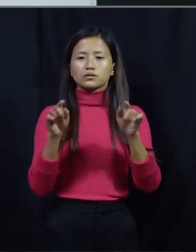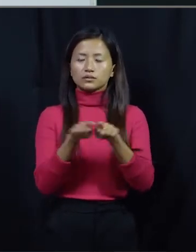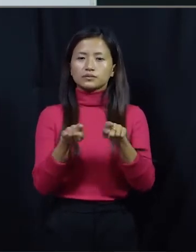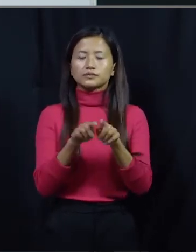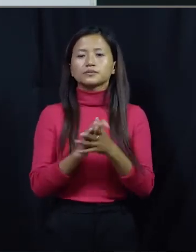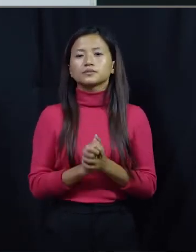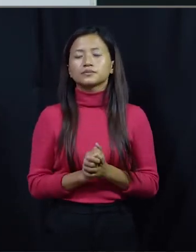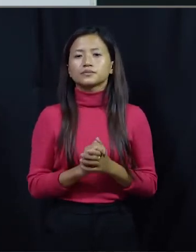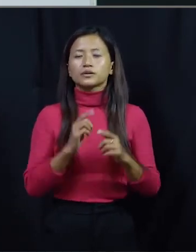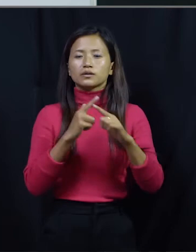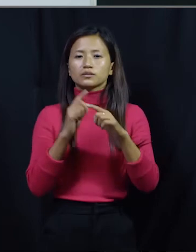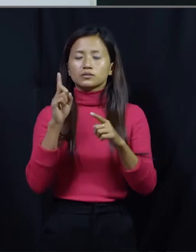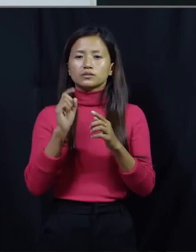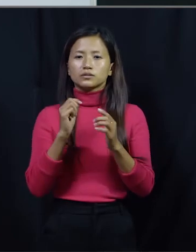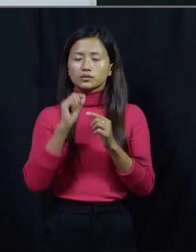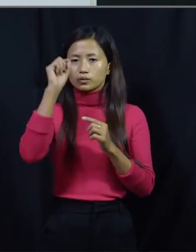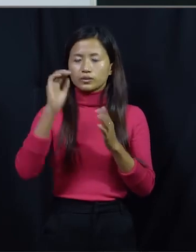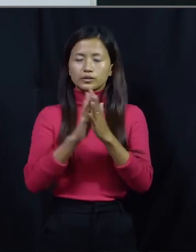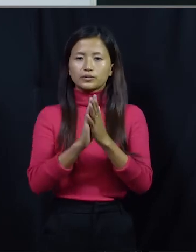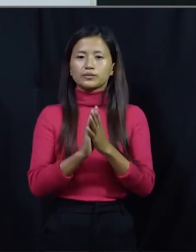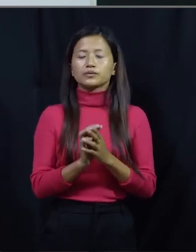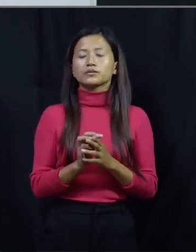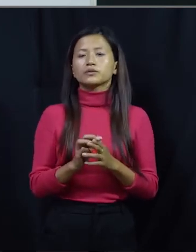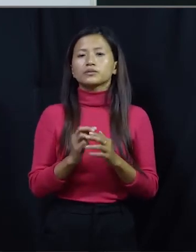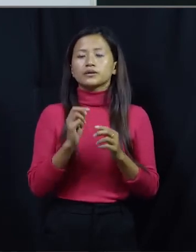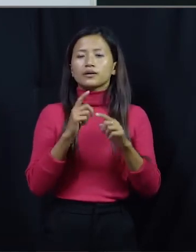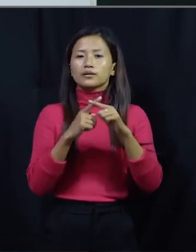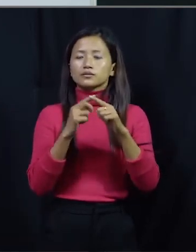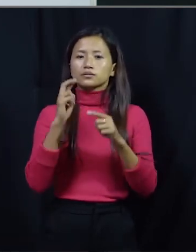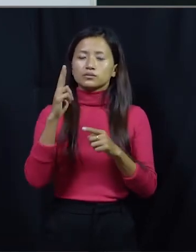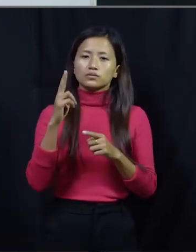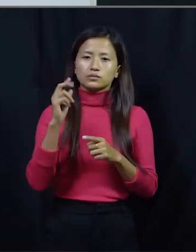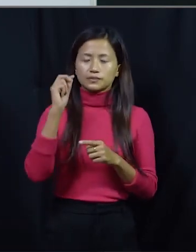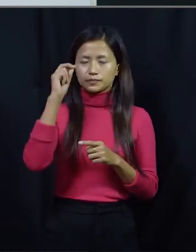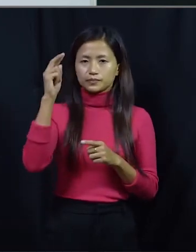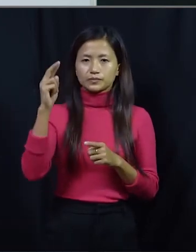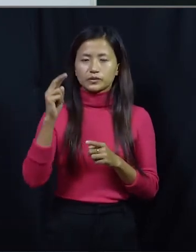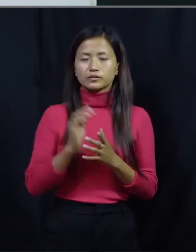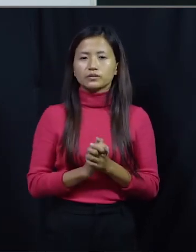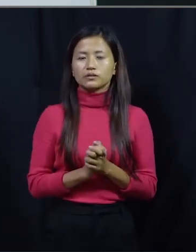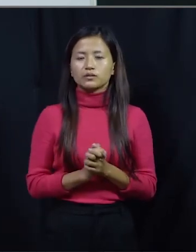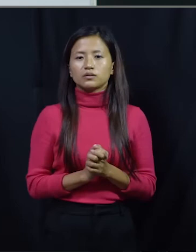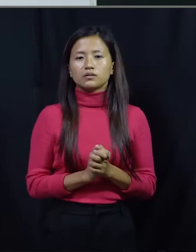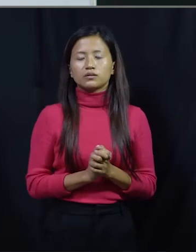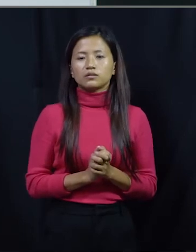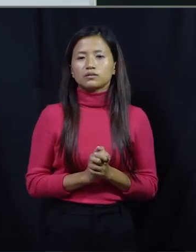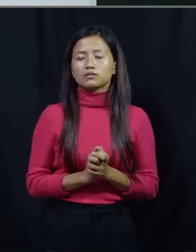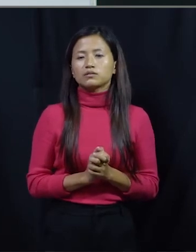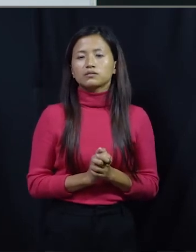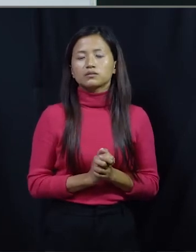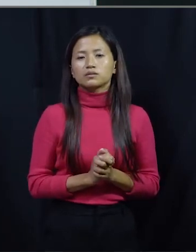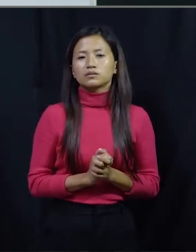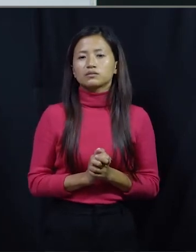case, x1 square will be equal to x2 square, right? Fx is x square, then fx1 will be x1 square equal to x2